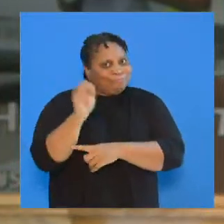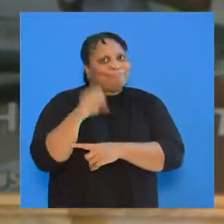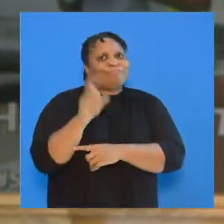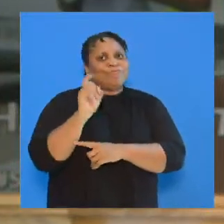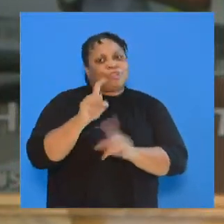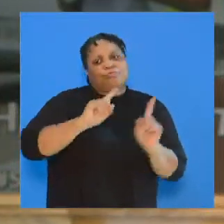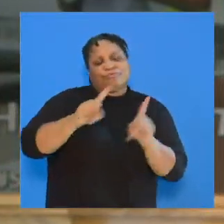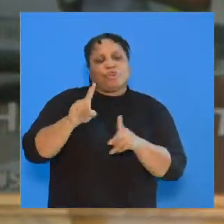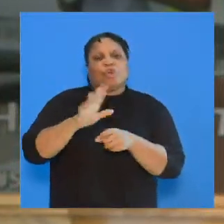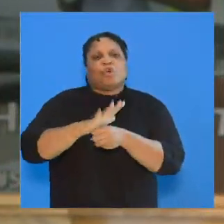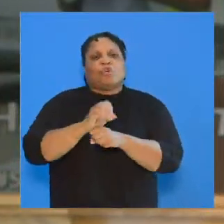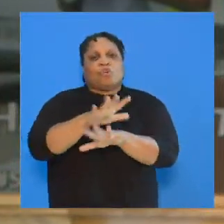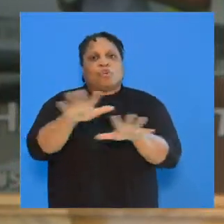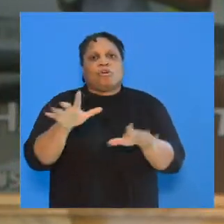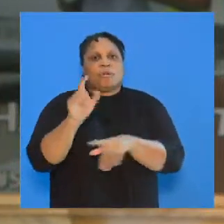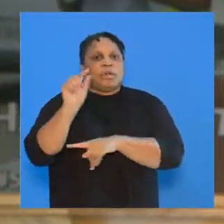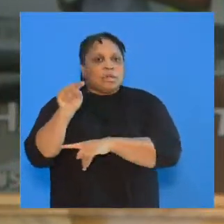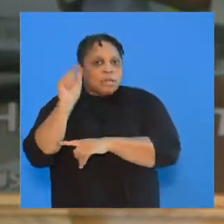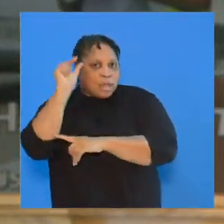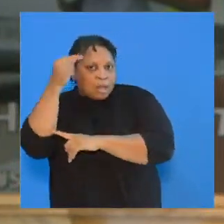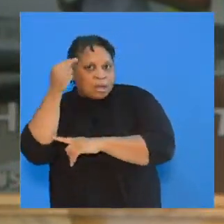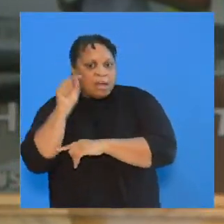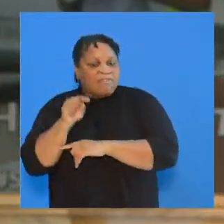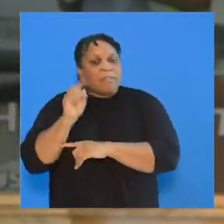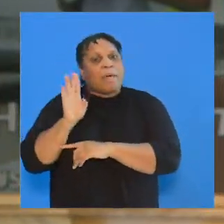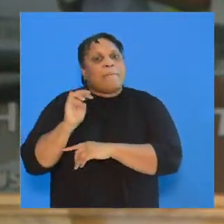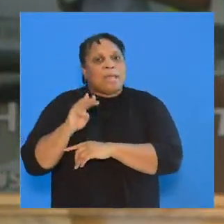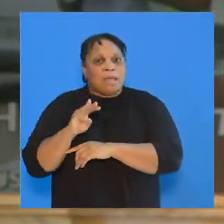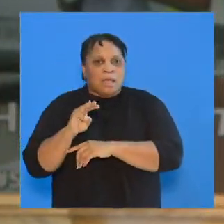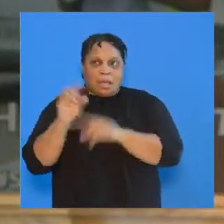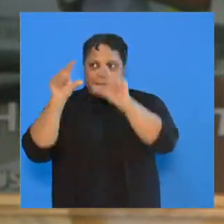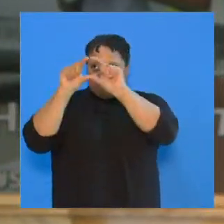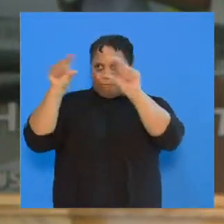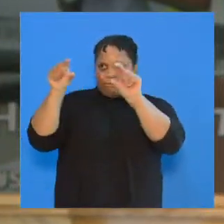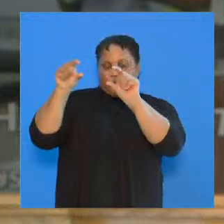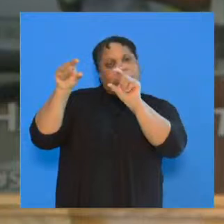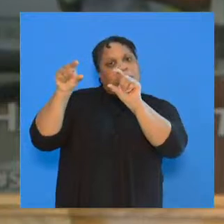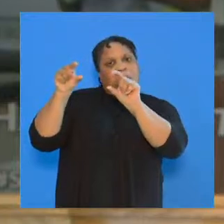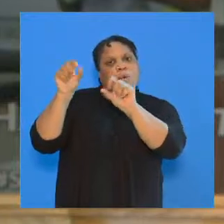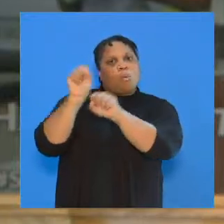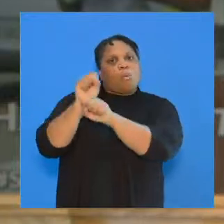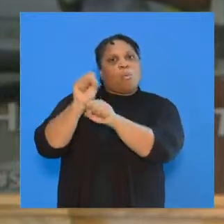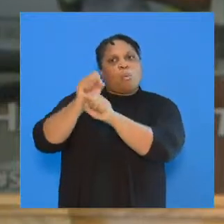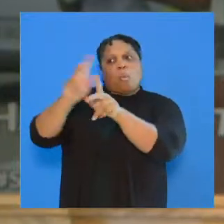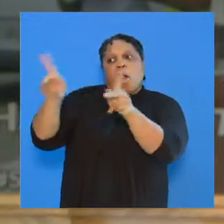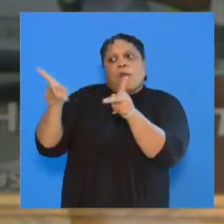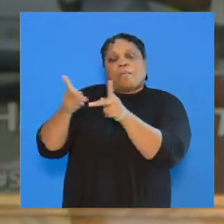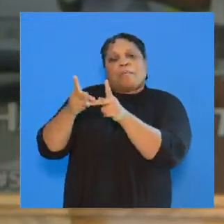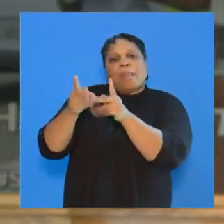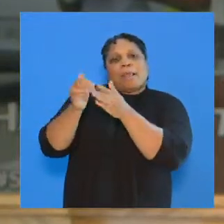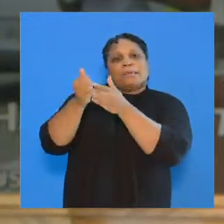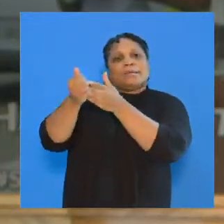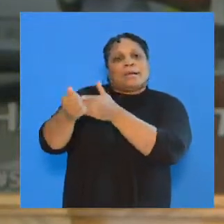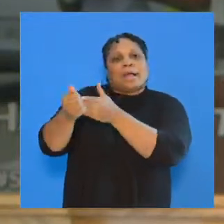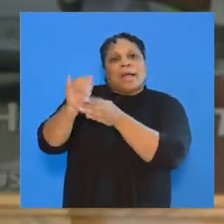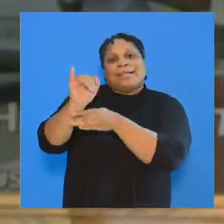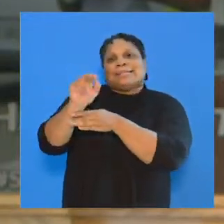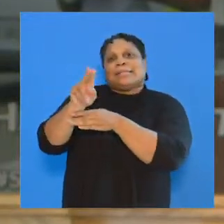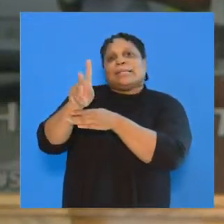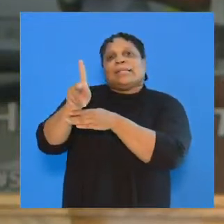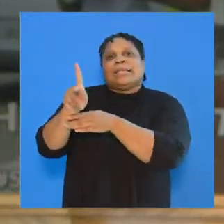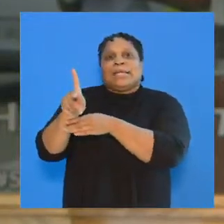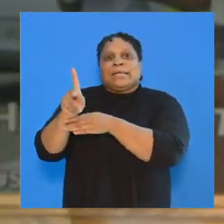to coronavirus.gov.bm and look under the heading Workplace Guidance link. As